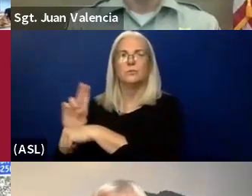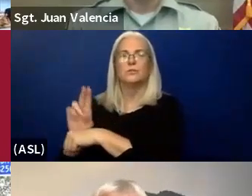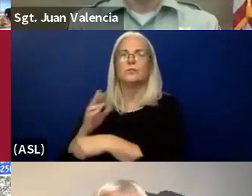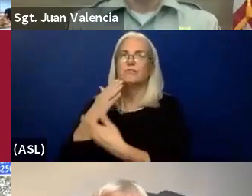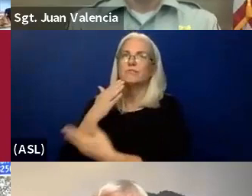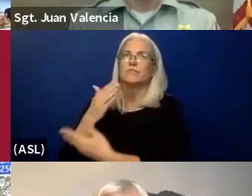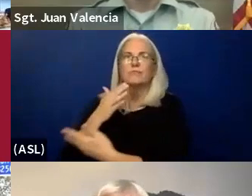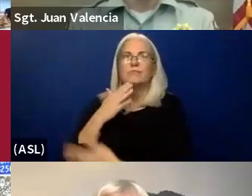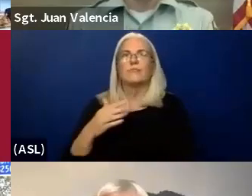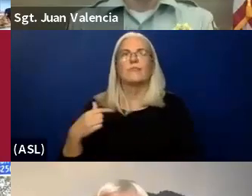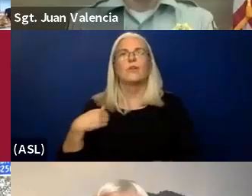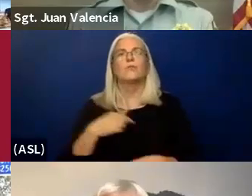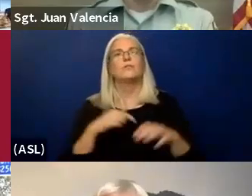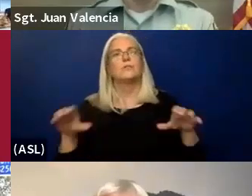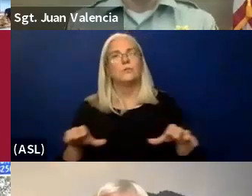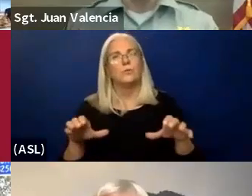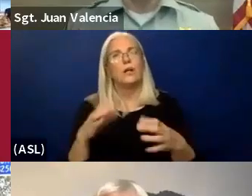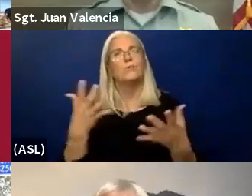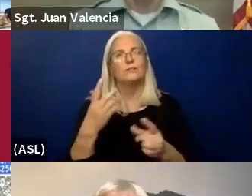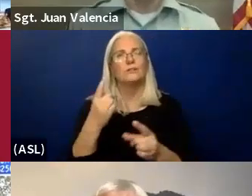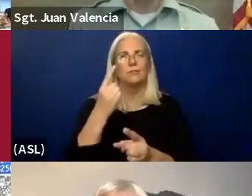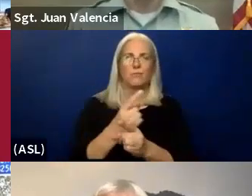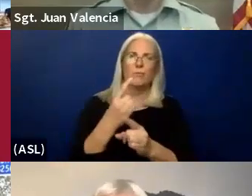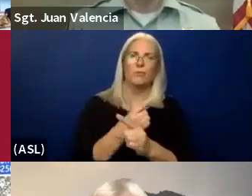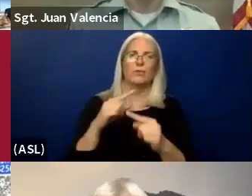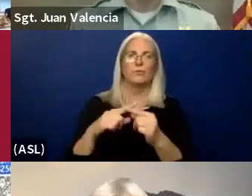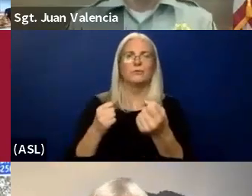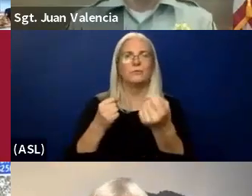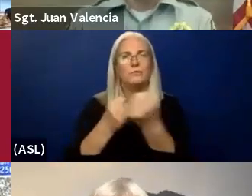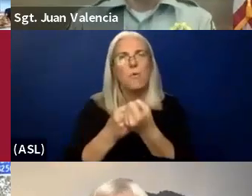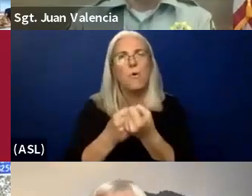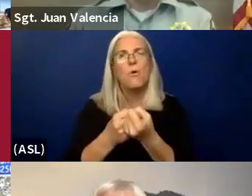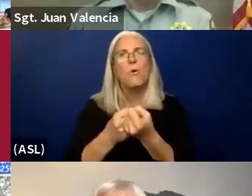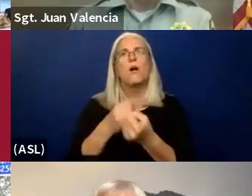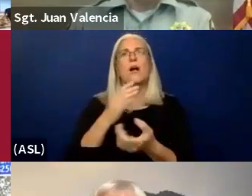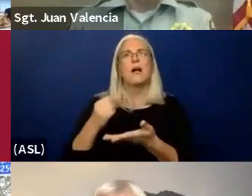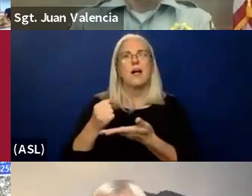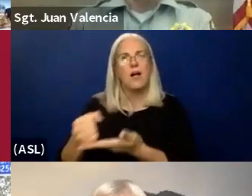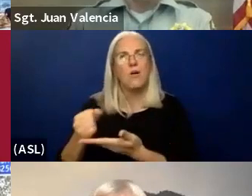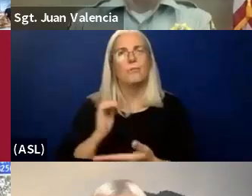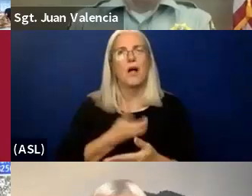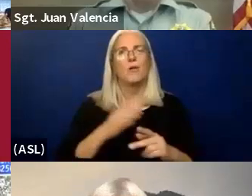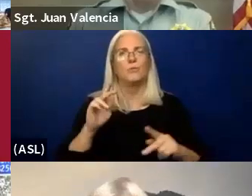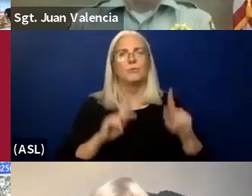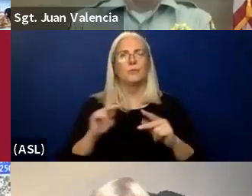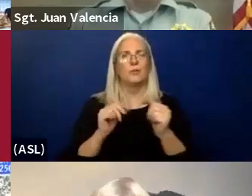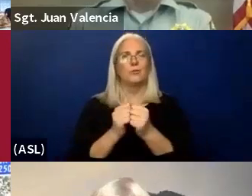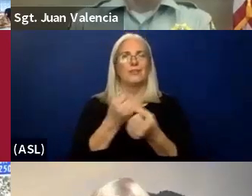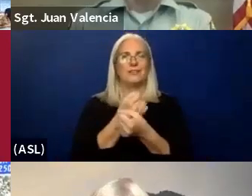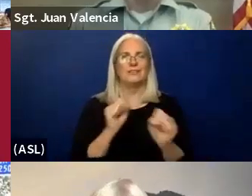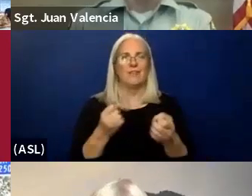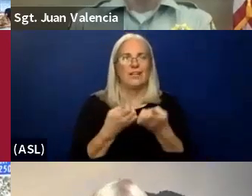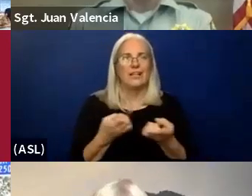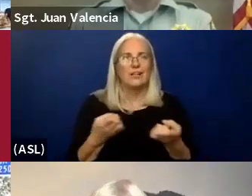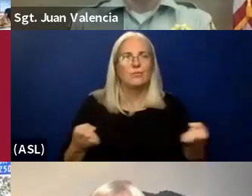to support our population with safety equipment at distribution point centers. At this time, the